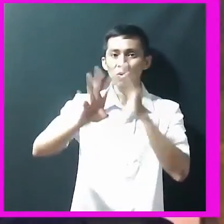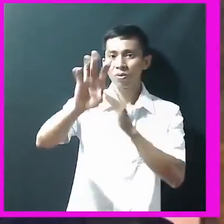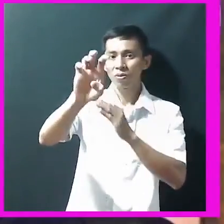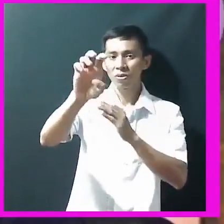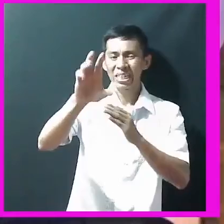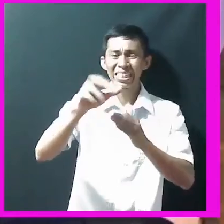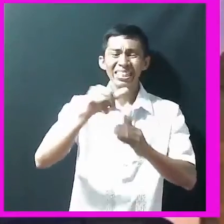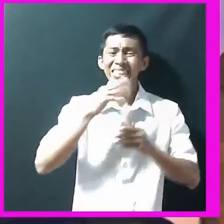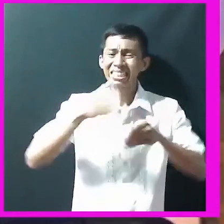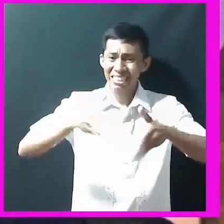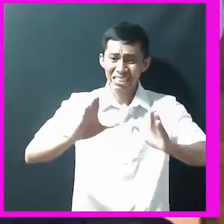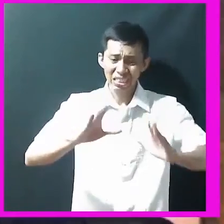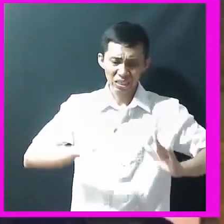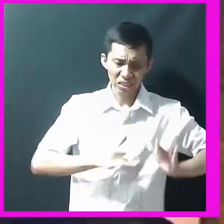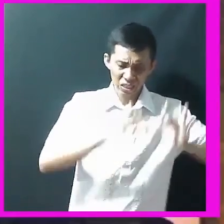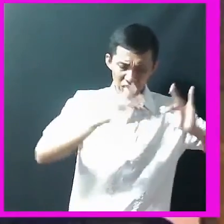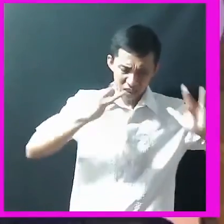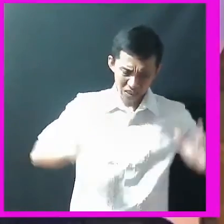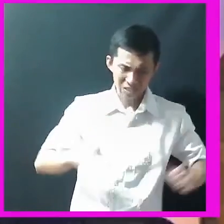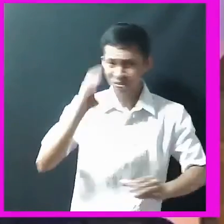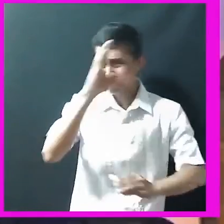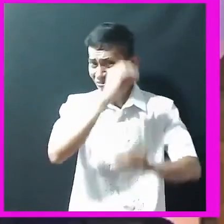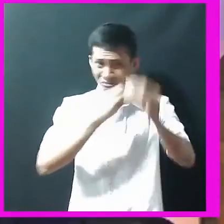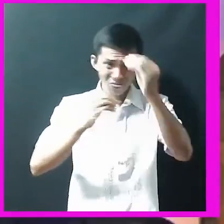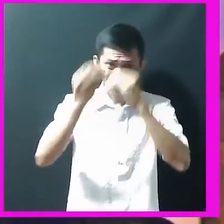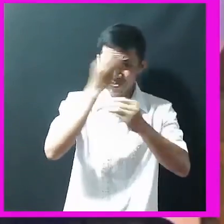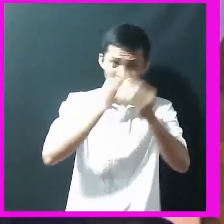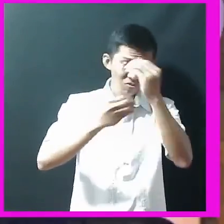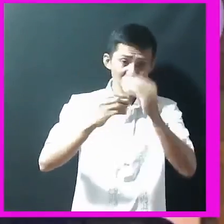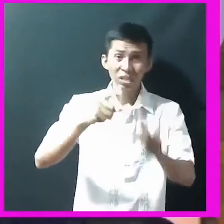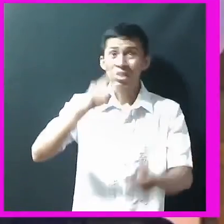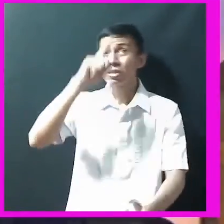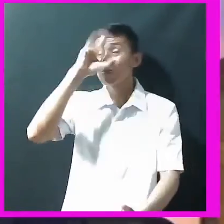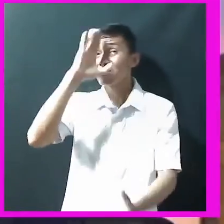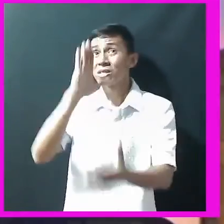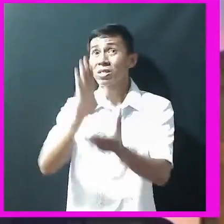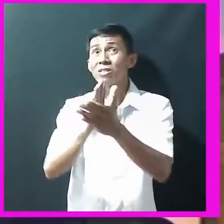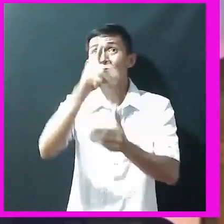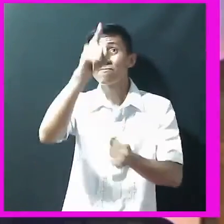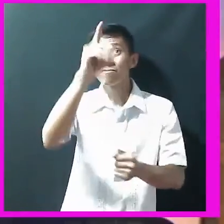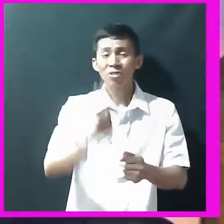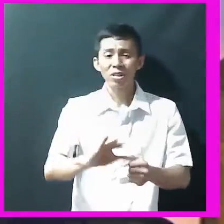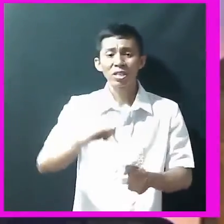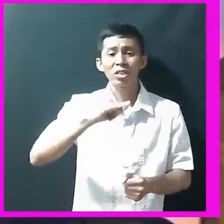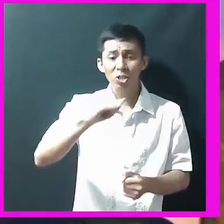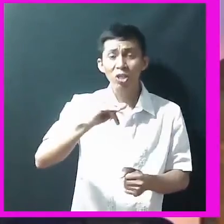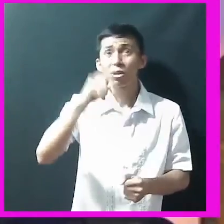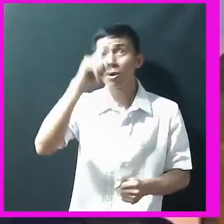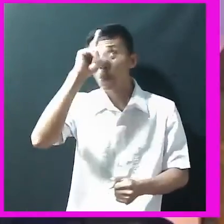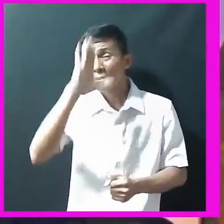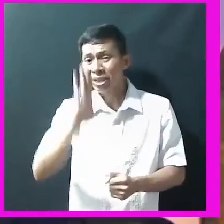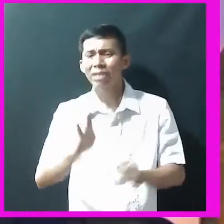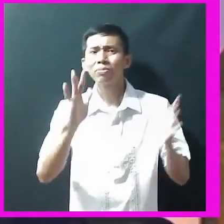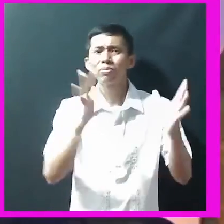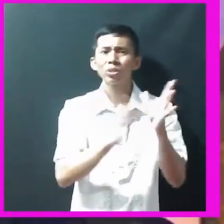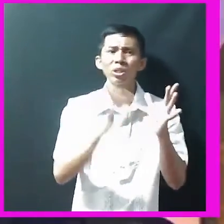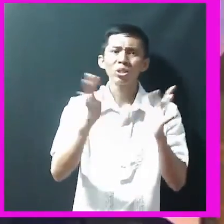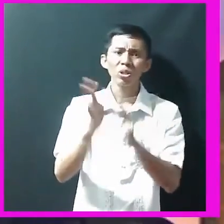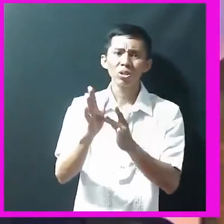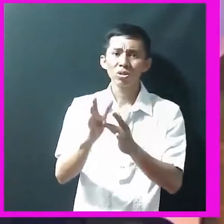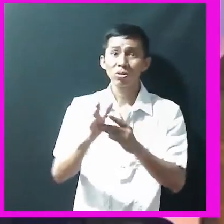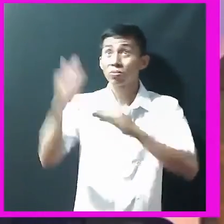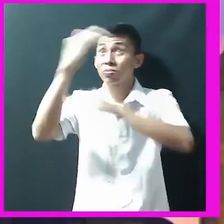Let not your heart be troubled. Ye believe in God, believe also in me. In my Father's house are many